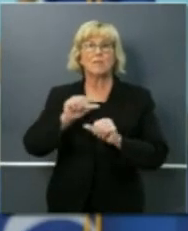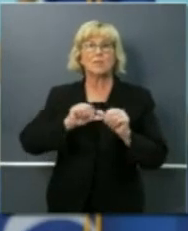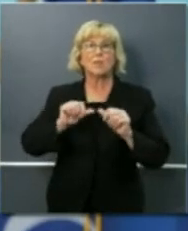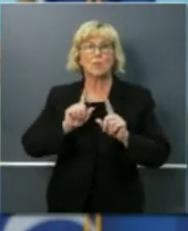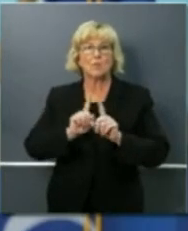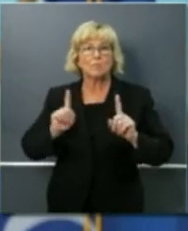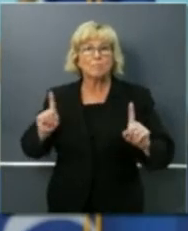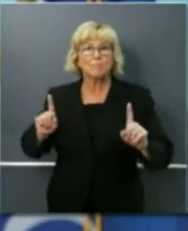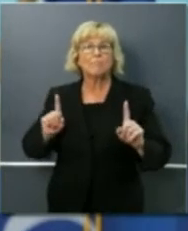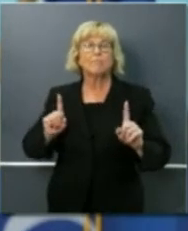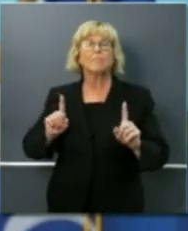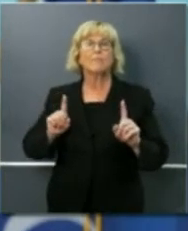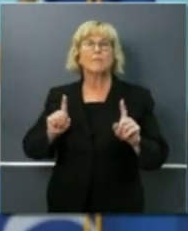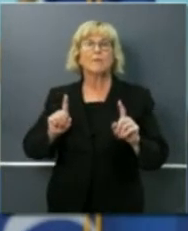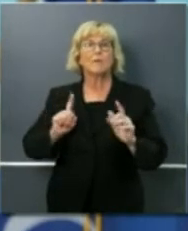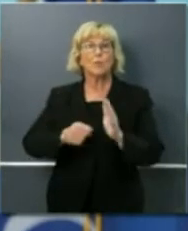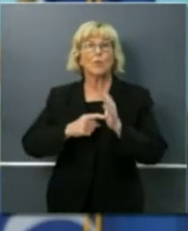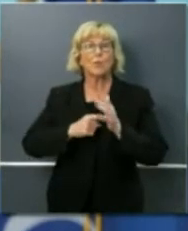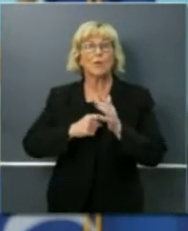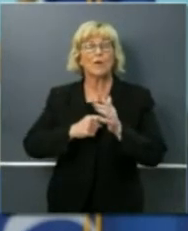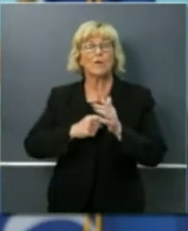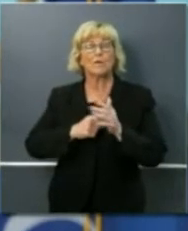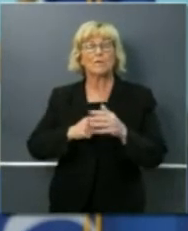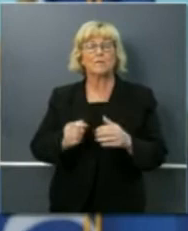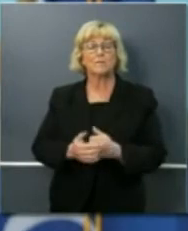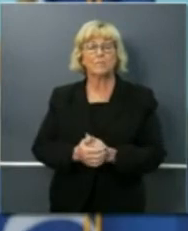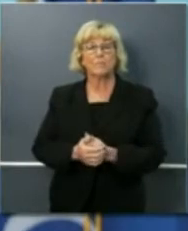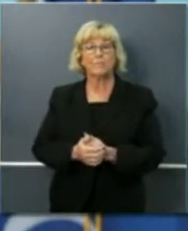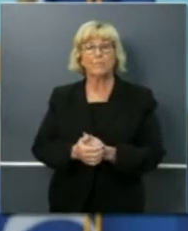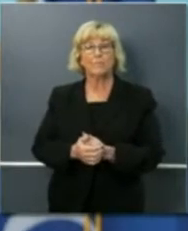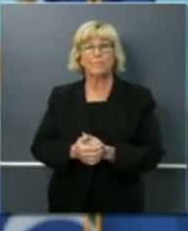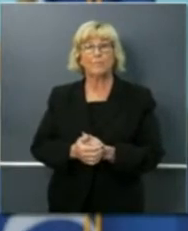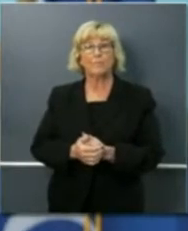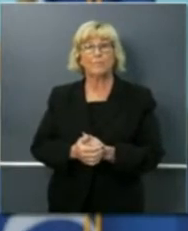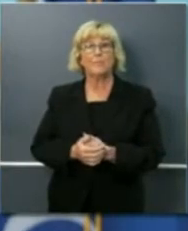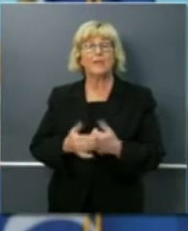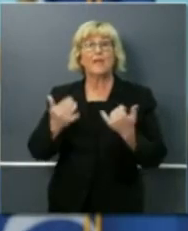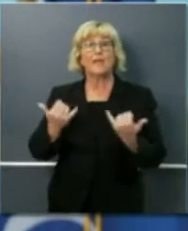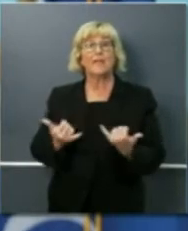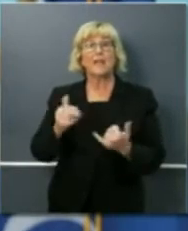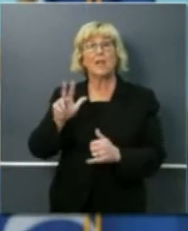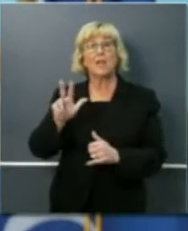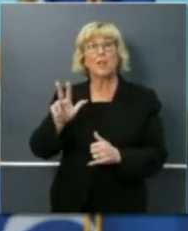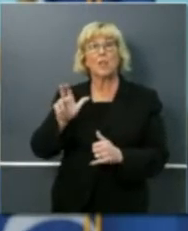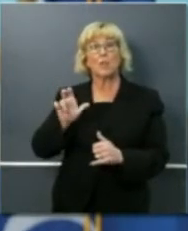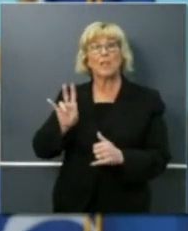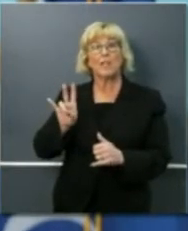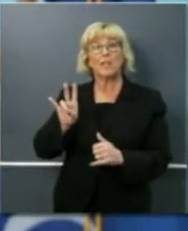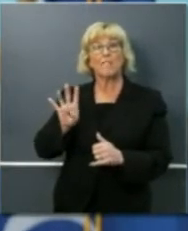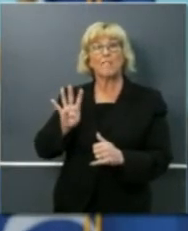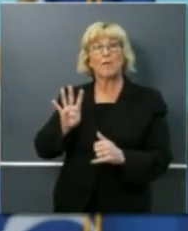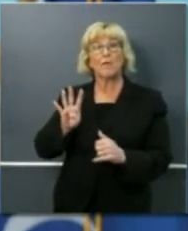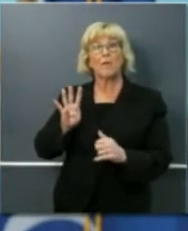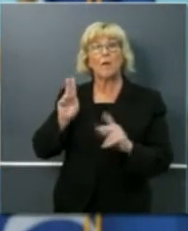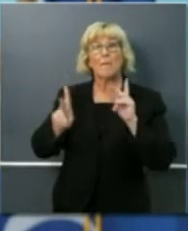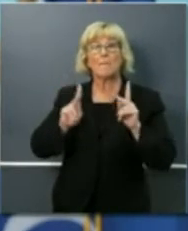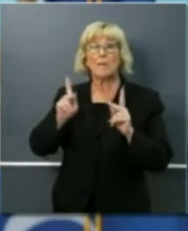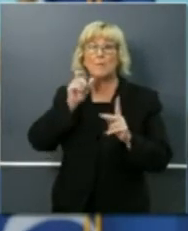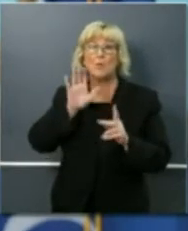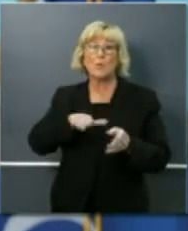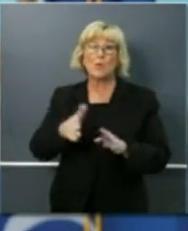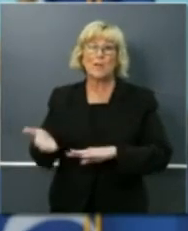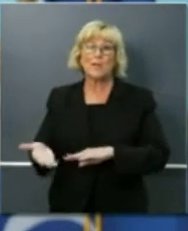that are required. There are, fortunately, now some 374 individuals that have lost their